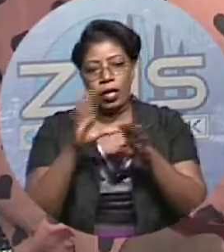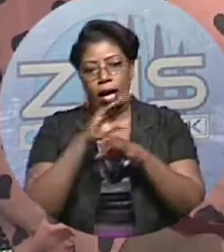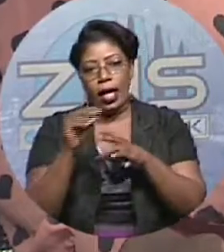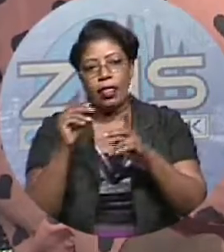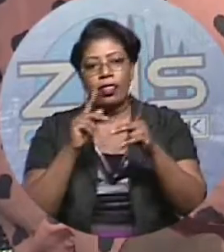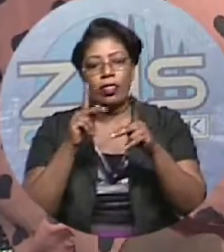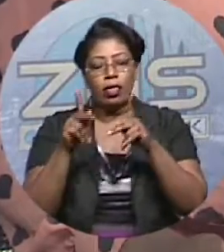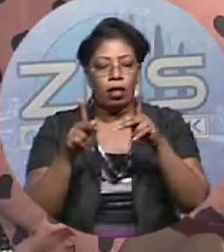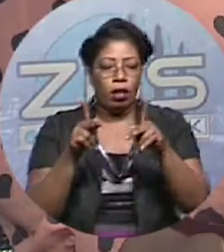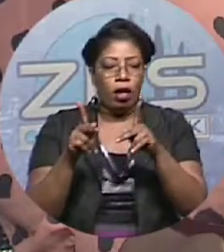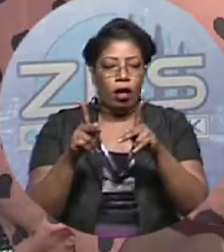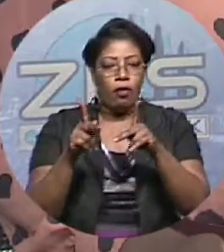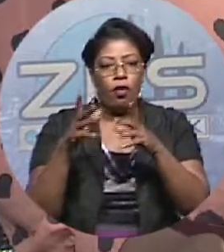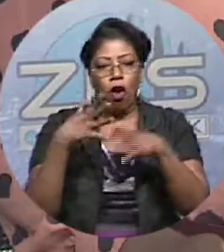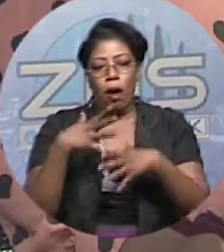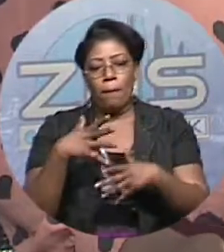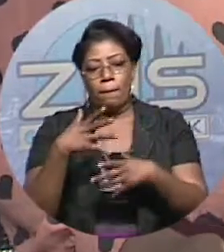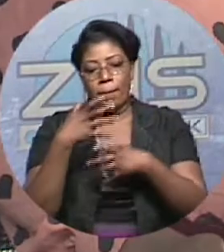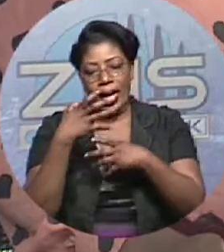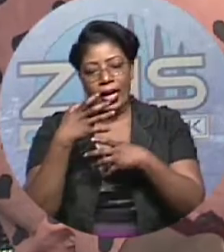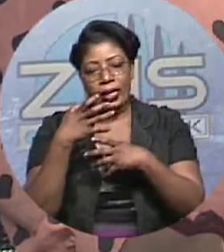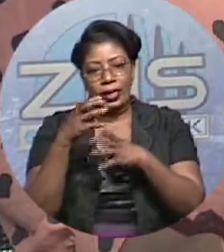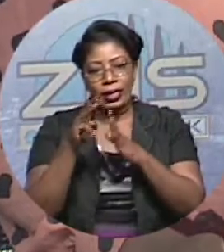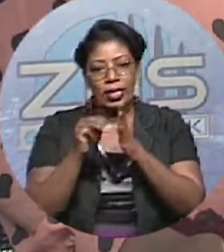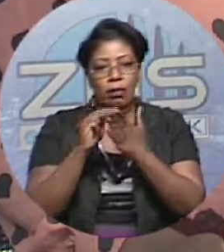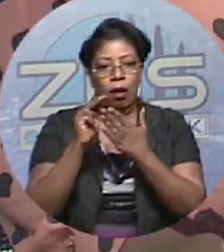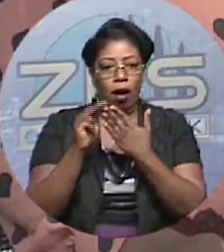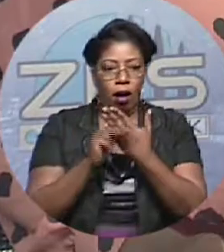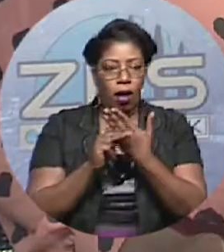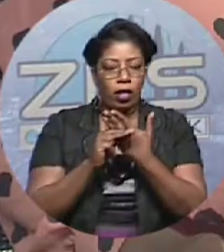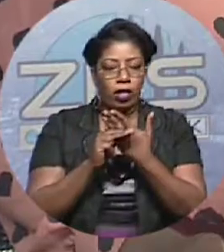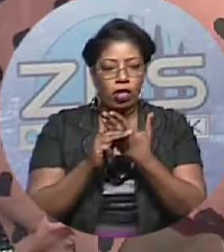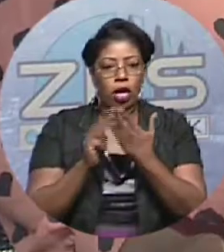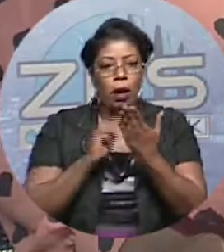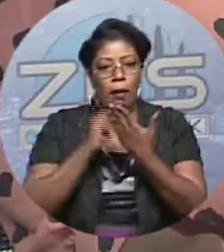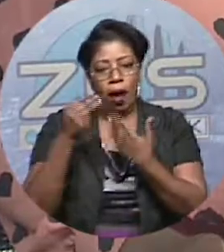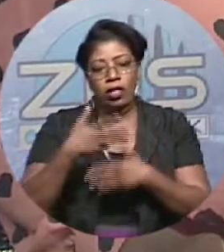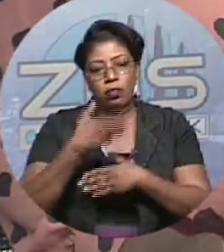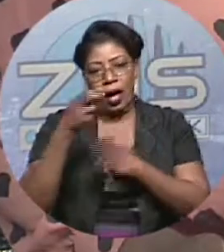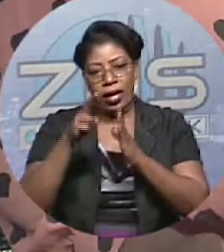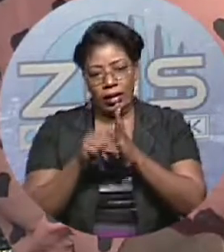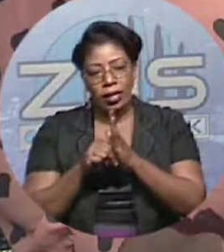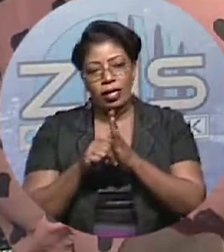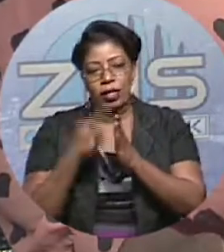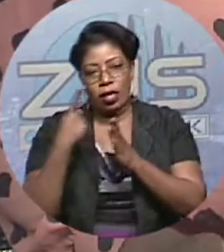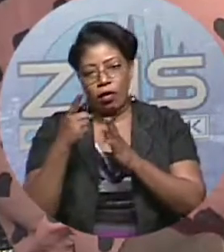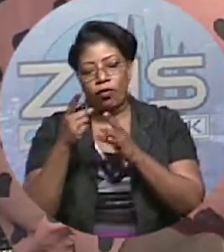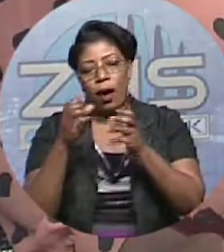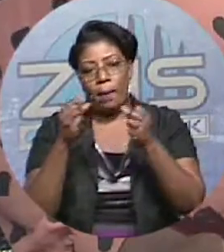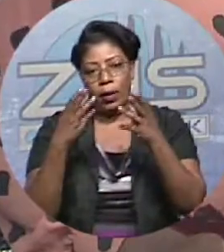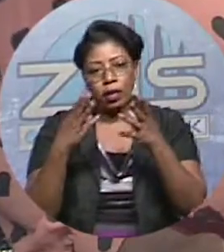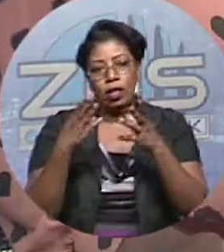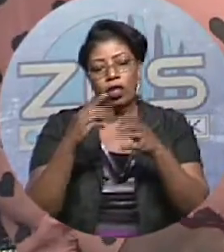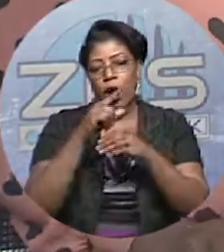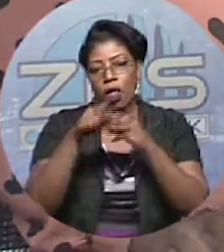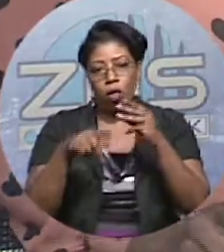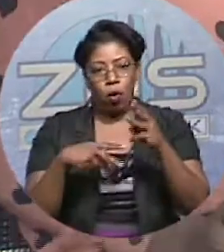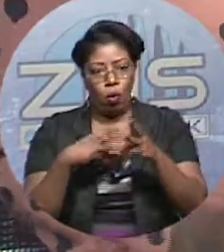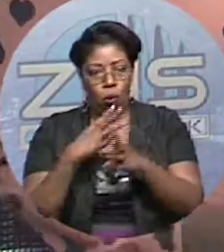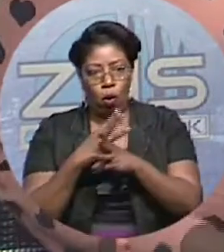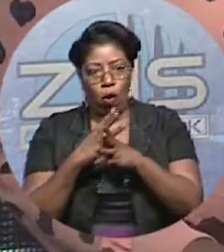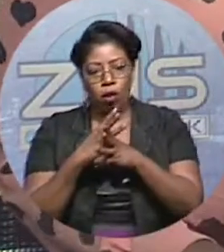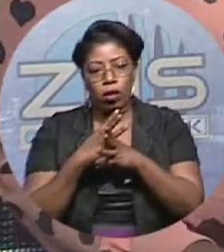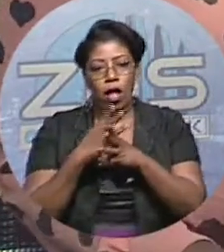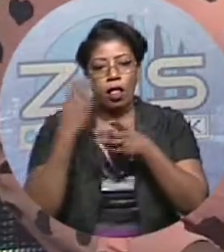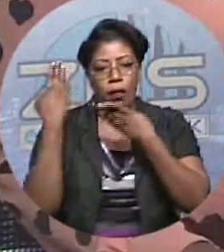fans. With March Madness comes the madness. March Madness, as it is referred by all millions around the world, Bahamians will be glued to